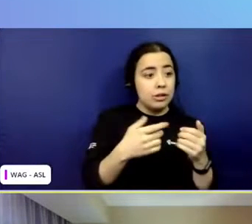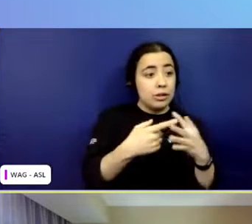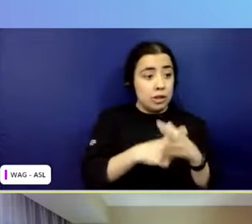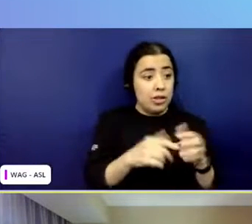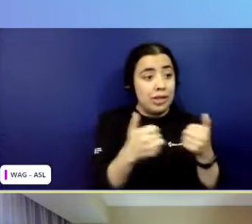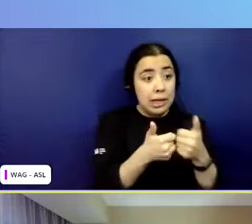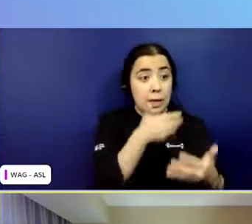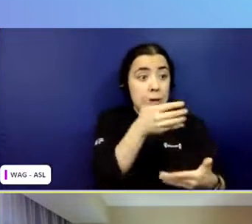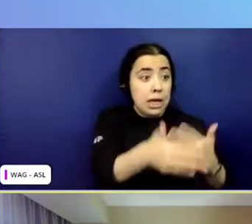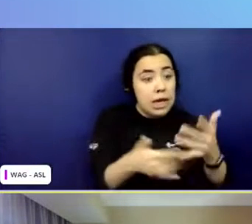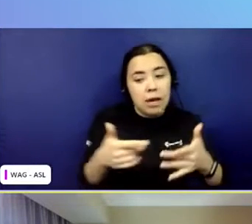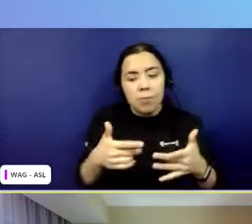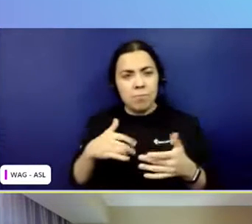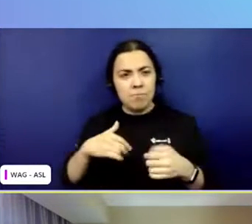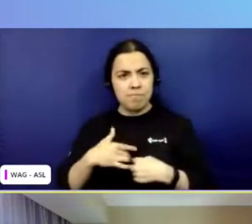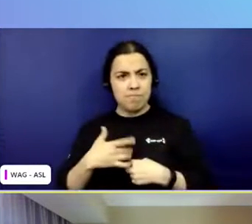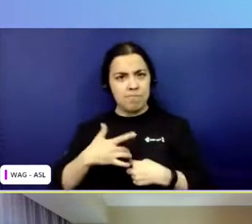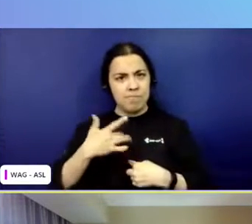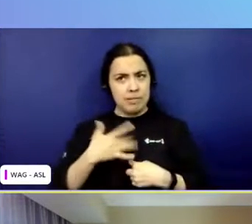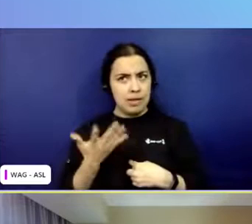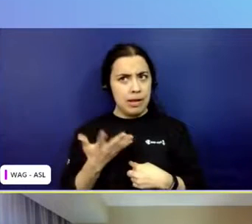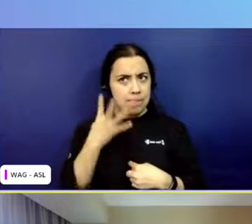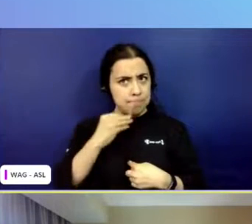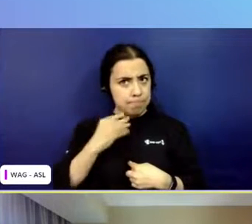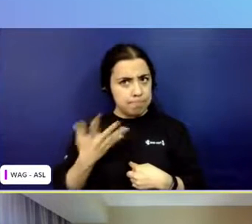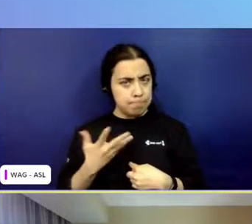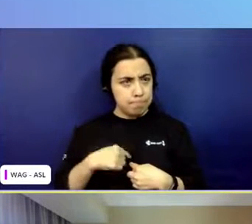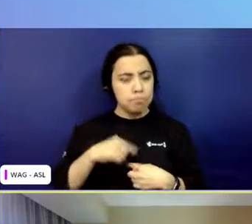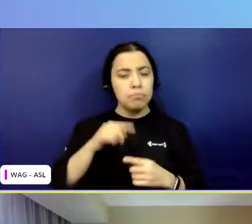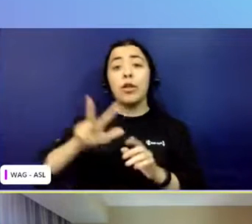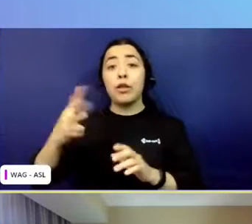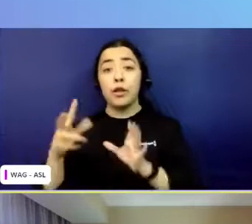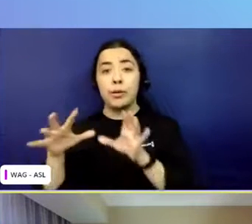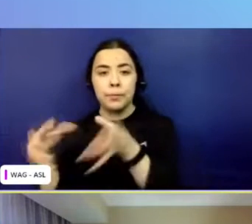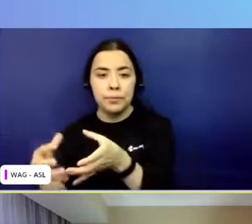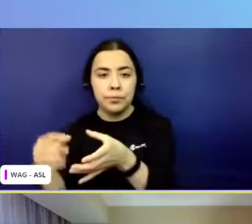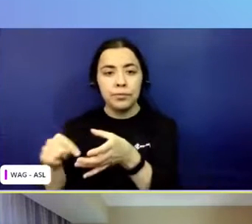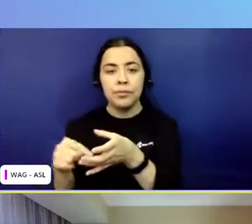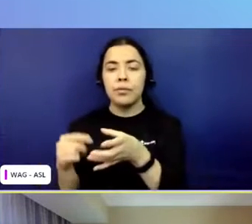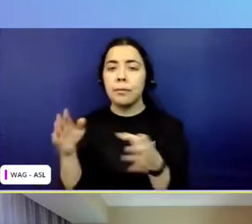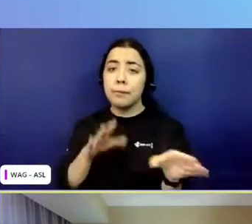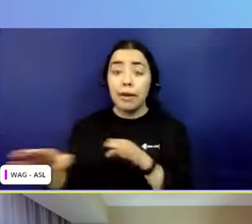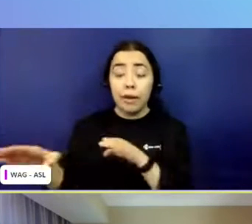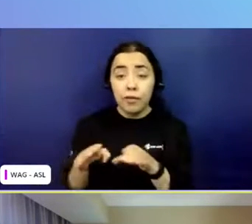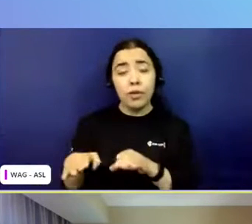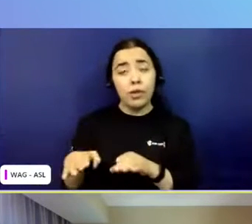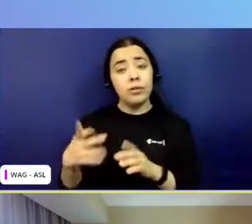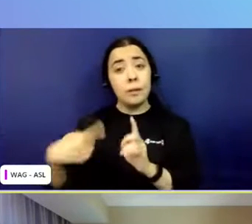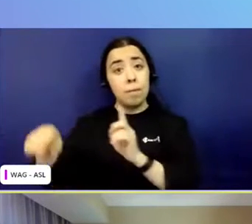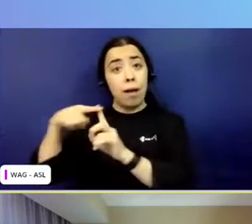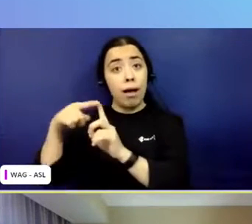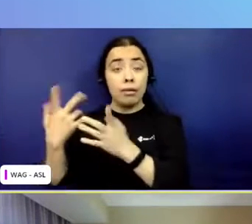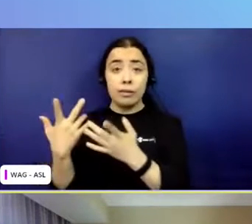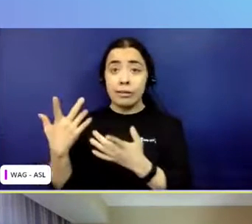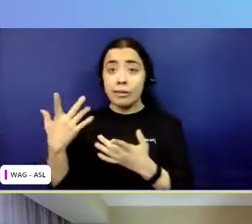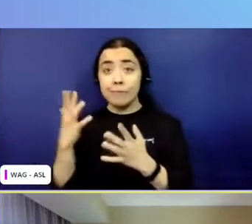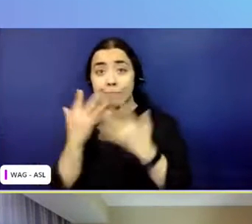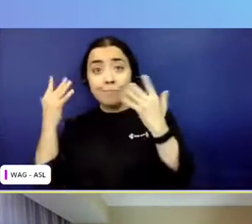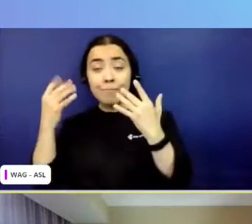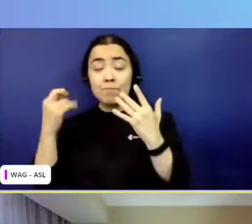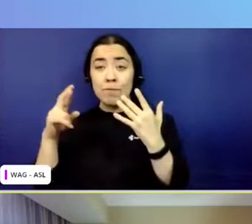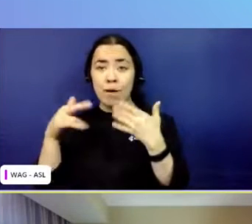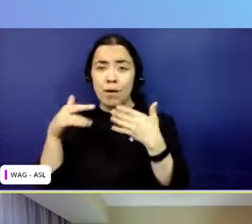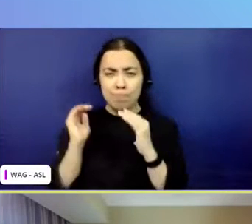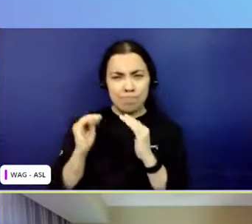executed. And number three, player behaviors, positive or negative emotions evoked during